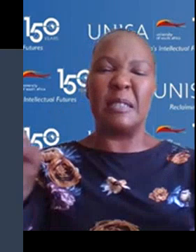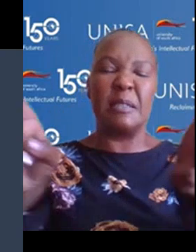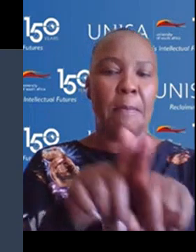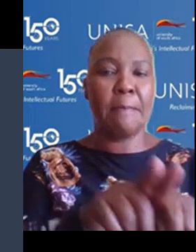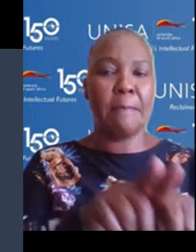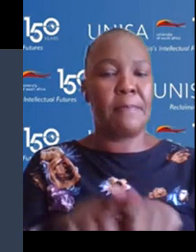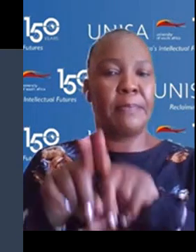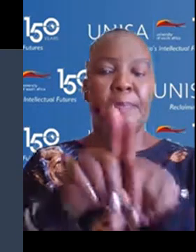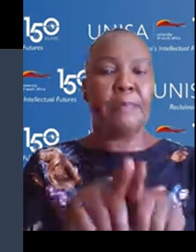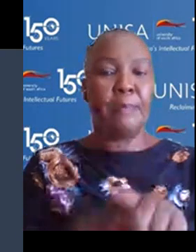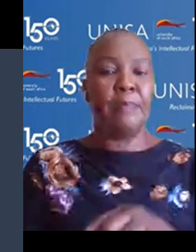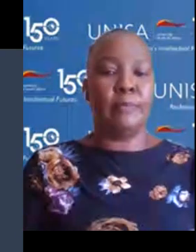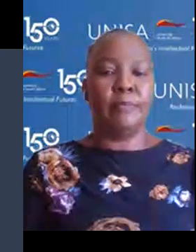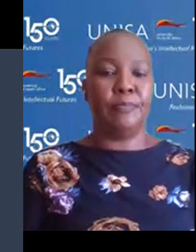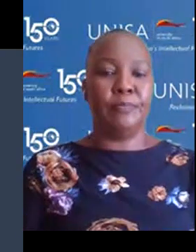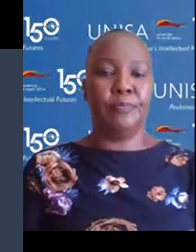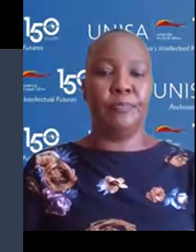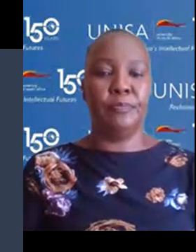thing.